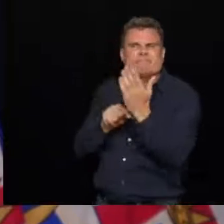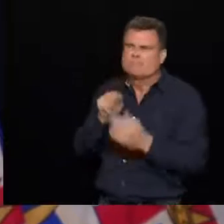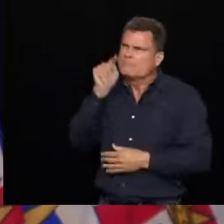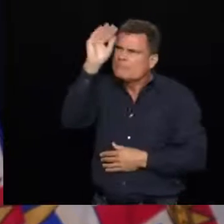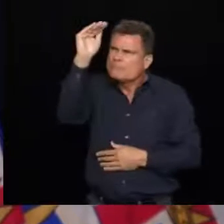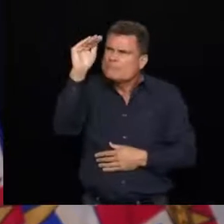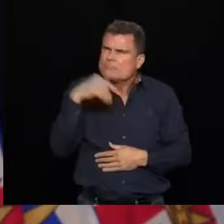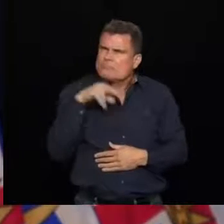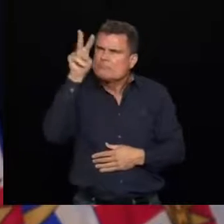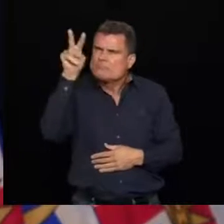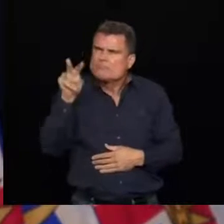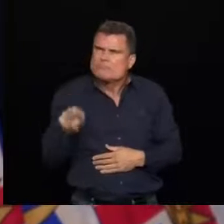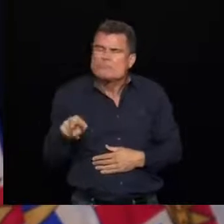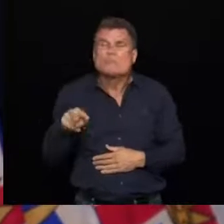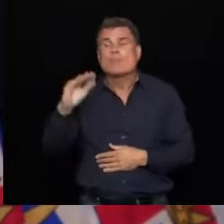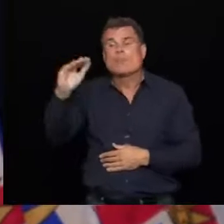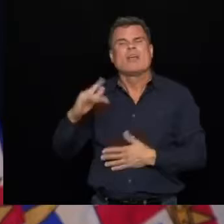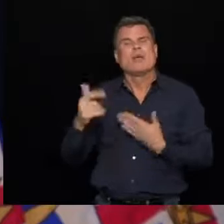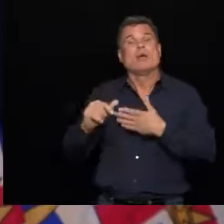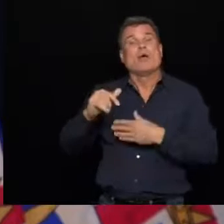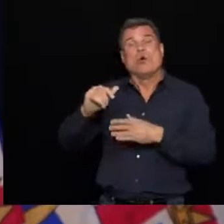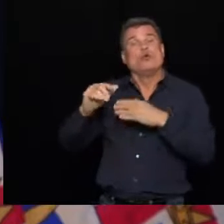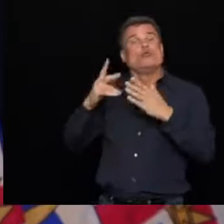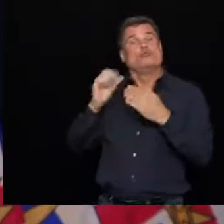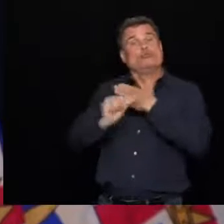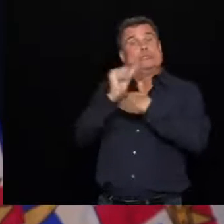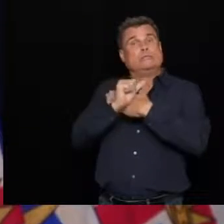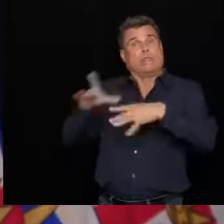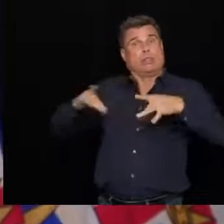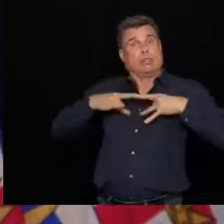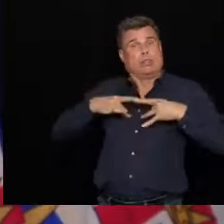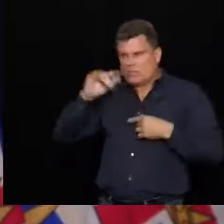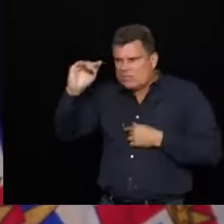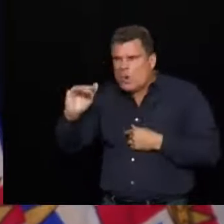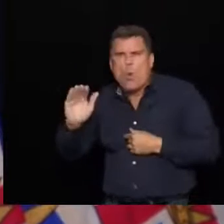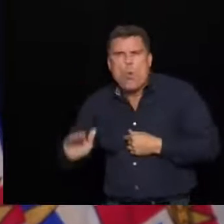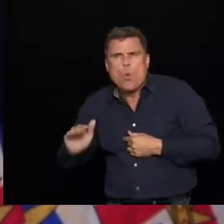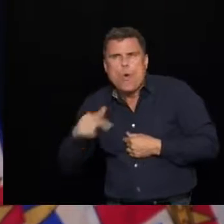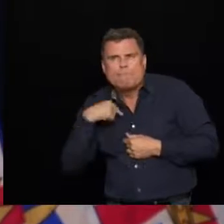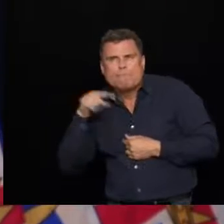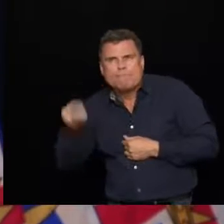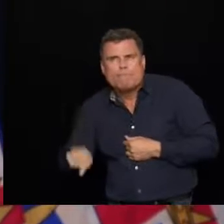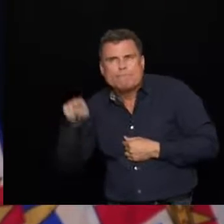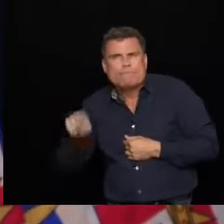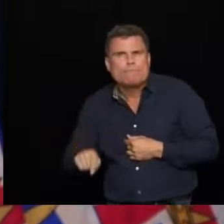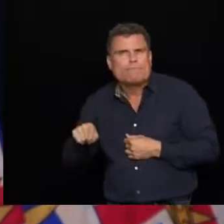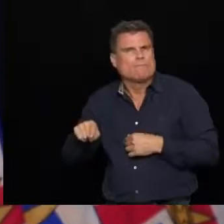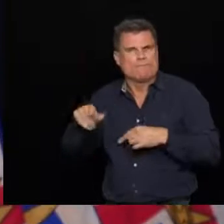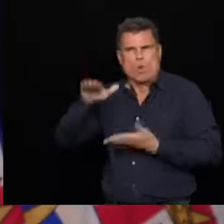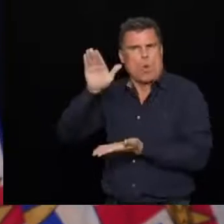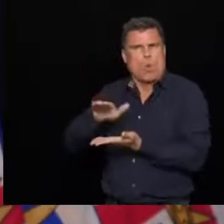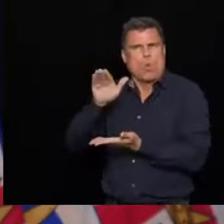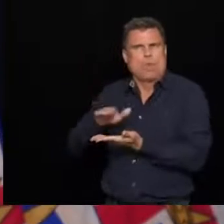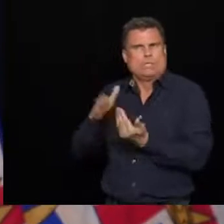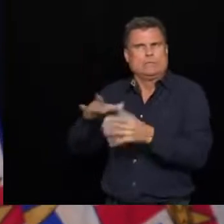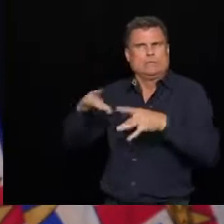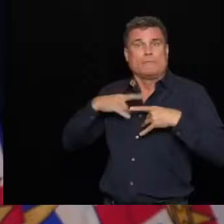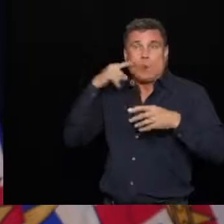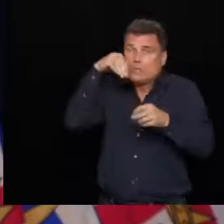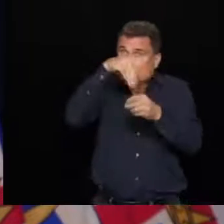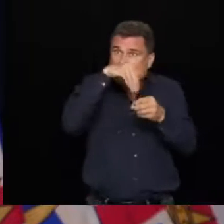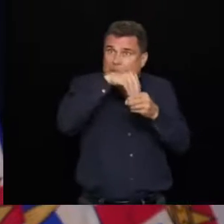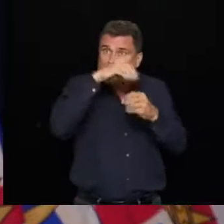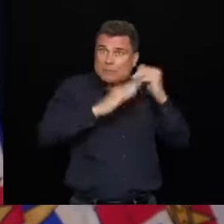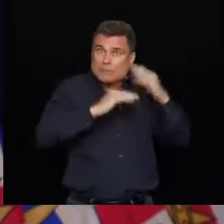at schools have been low risk. What does that mean in an indoor setting with a lot of people, students? Yeah, so